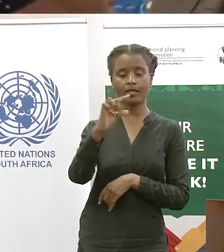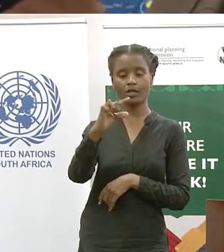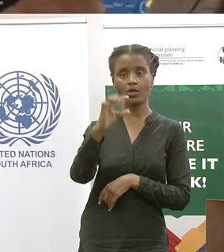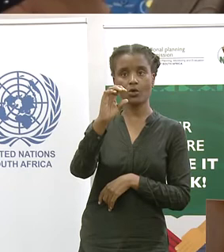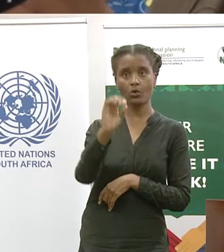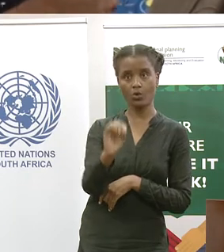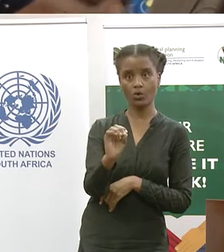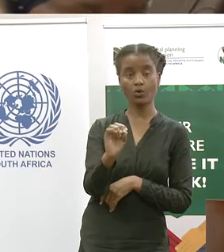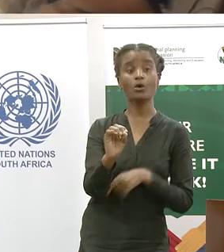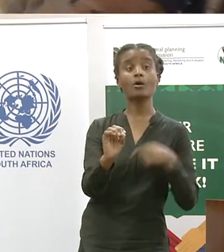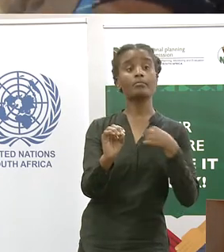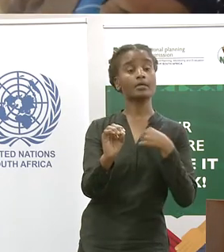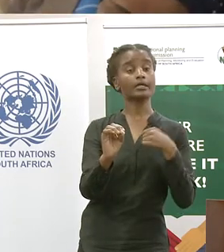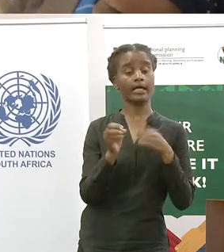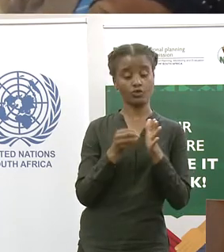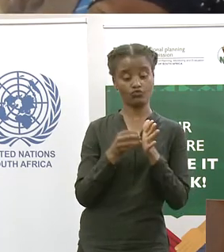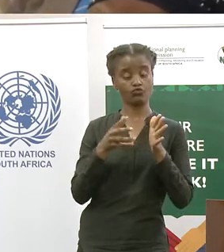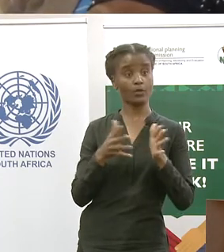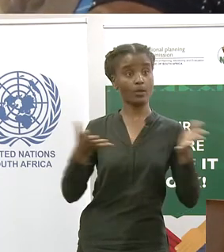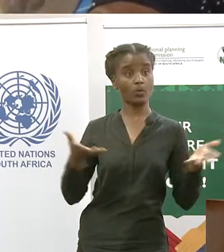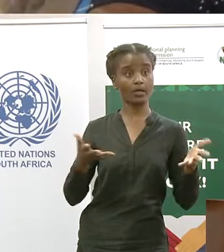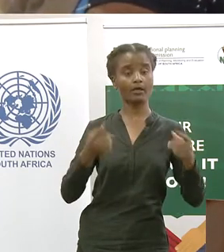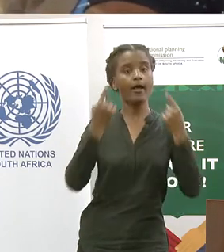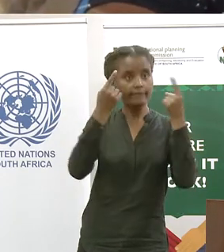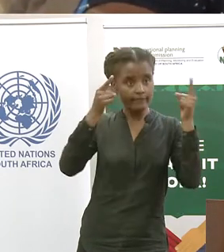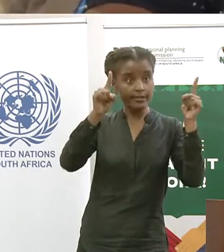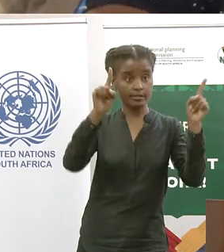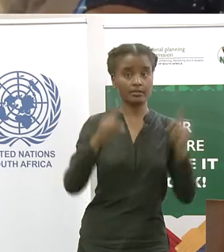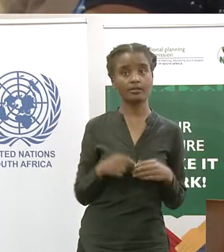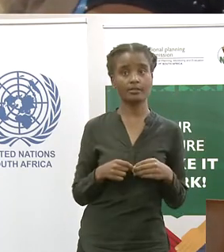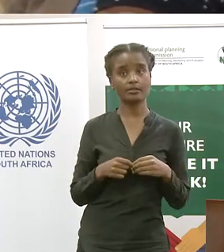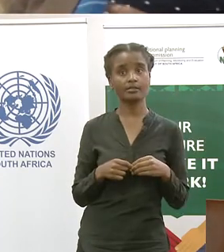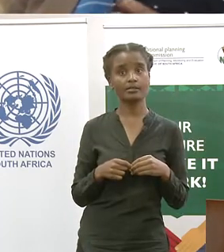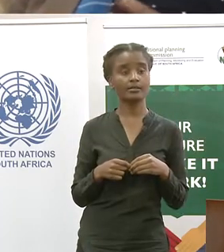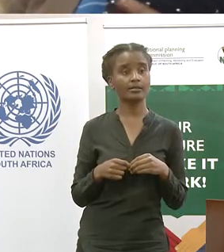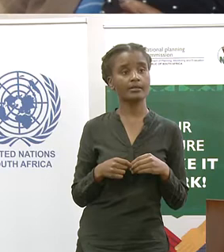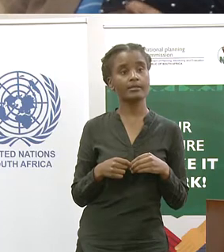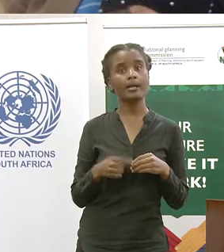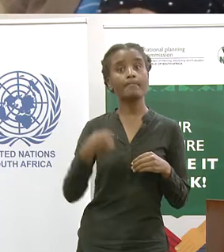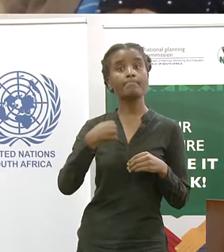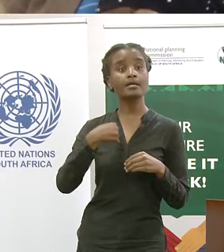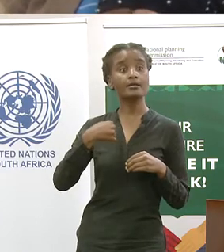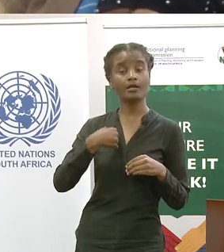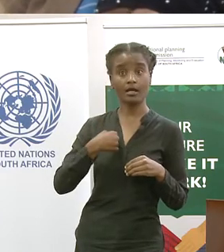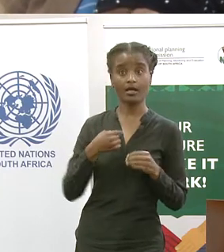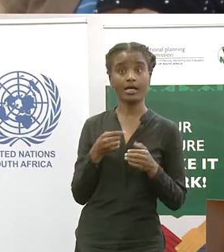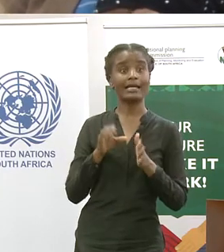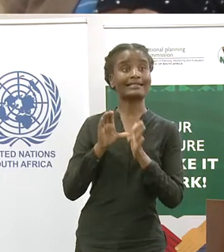A student advocate, I'm part of the Disability